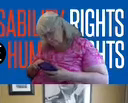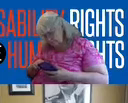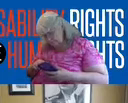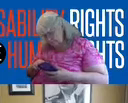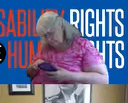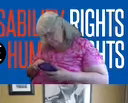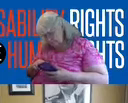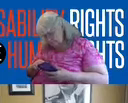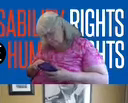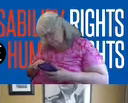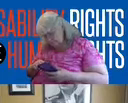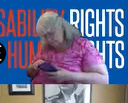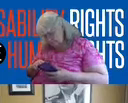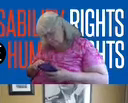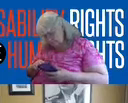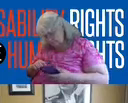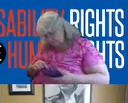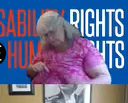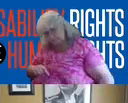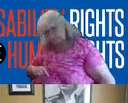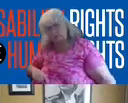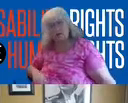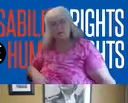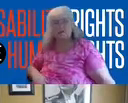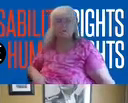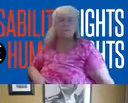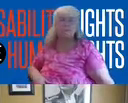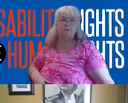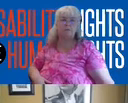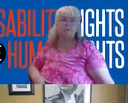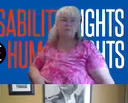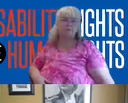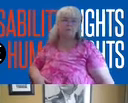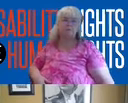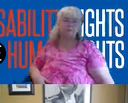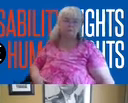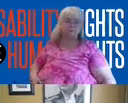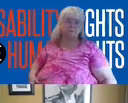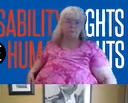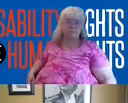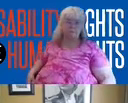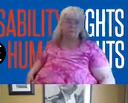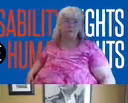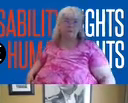We've had Zoom accounts since I think late 2017, early 2018, around there,